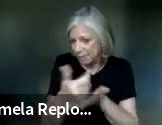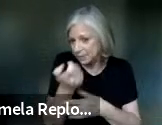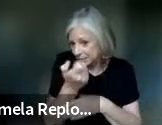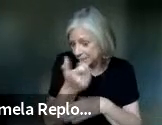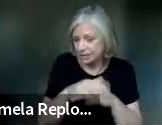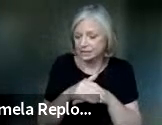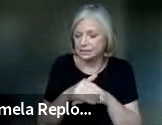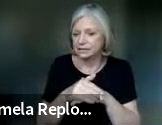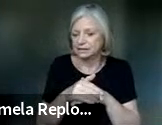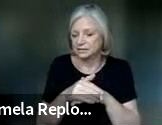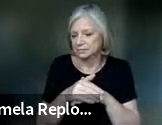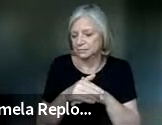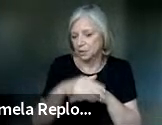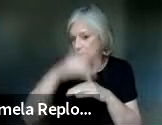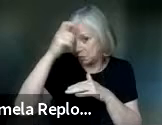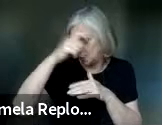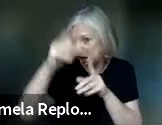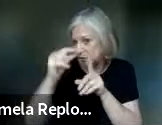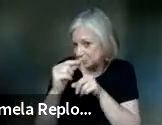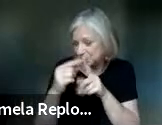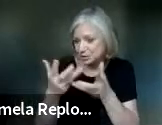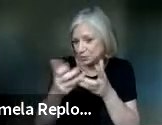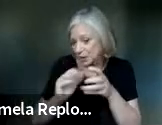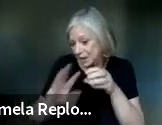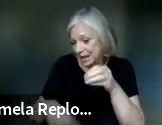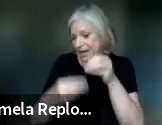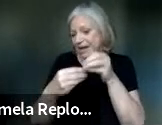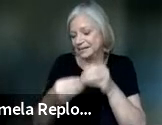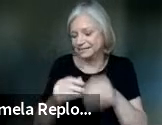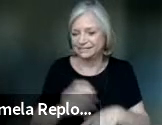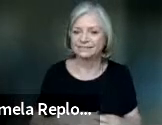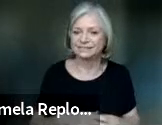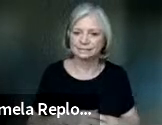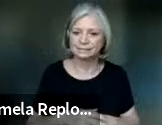this turn into the next phase of the pandemic?